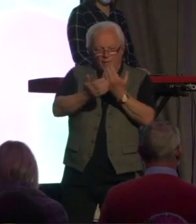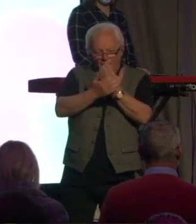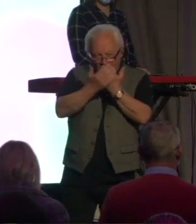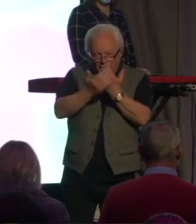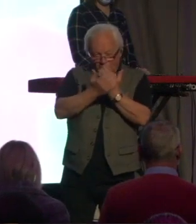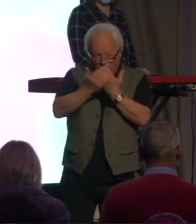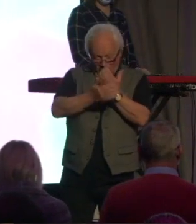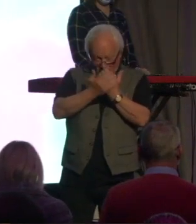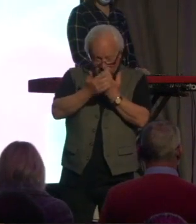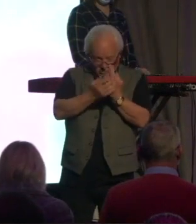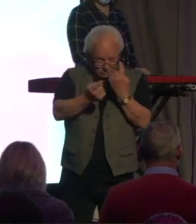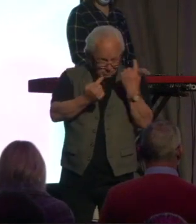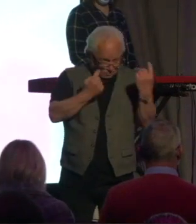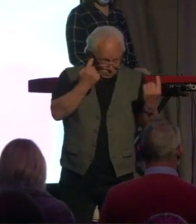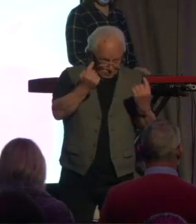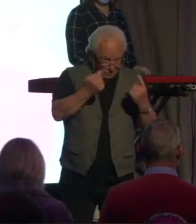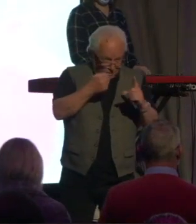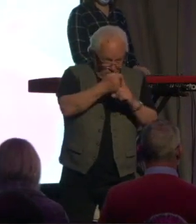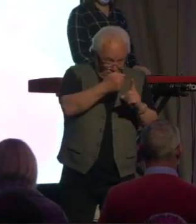Maybe